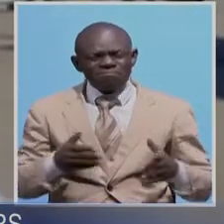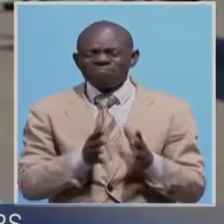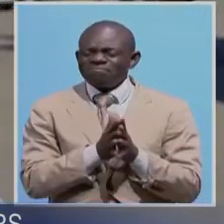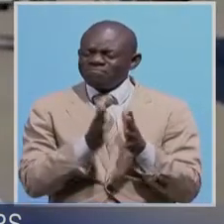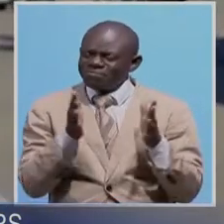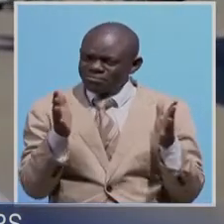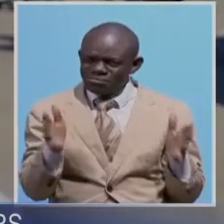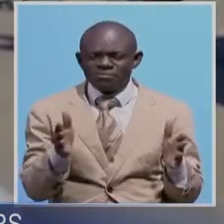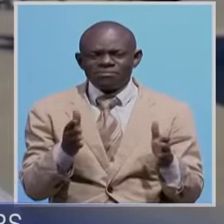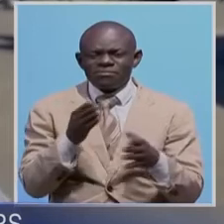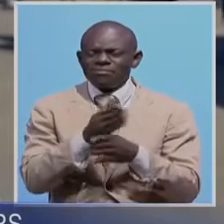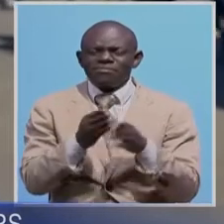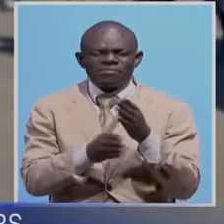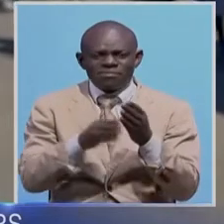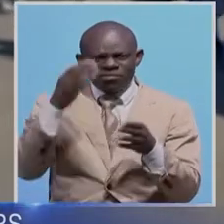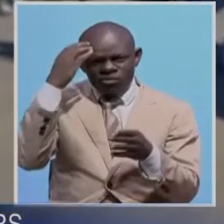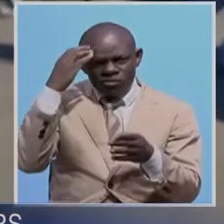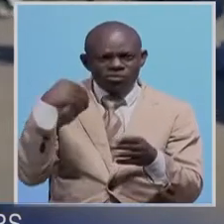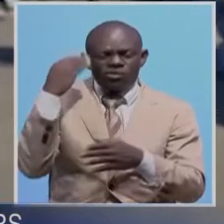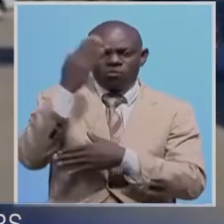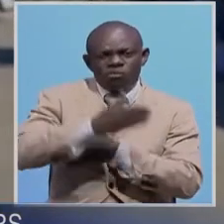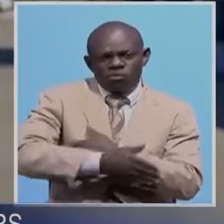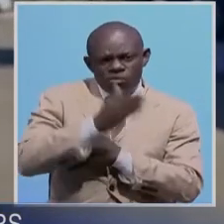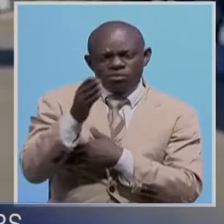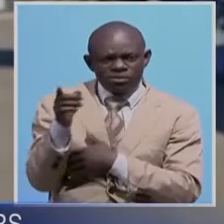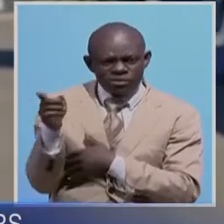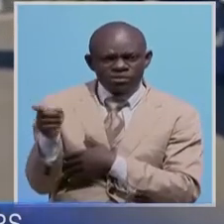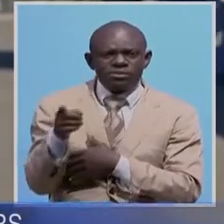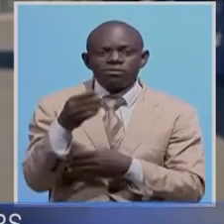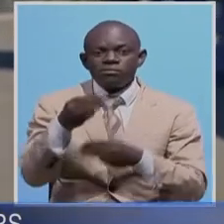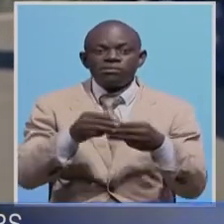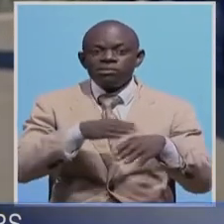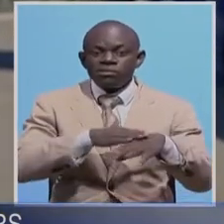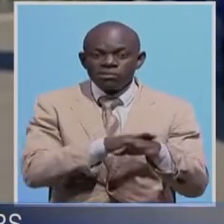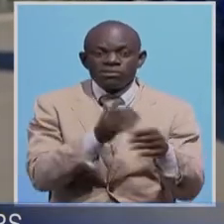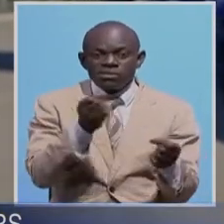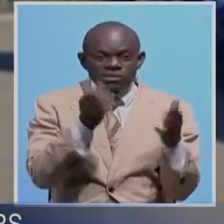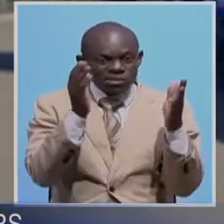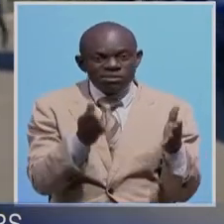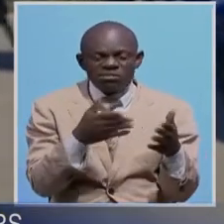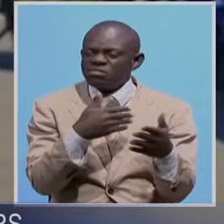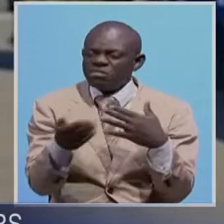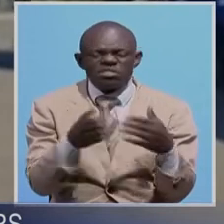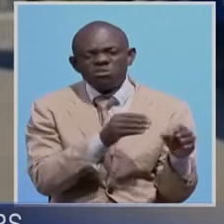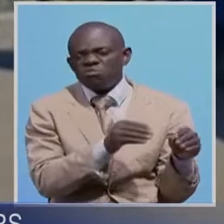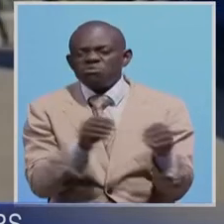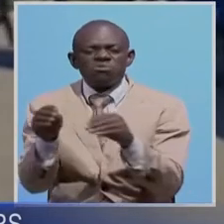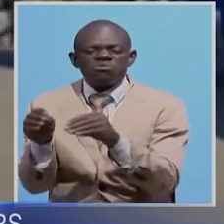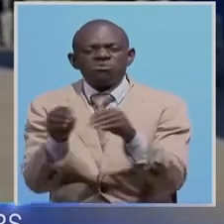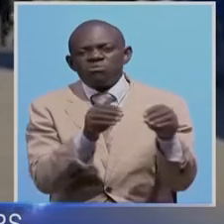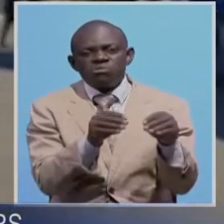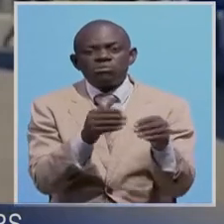and the one border stop, which will quick the movement of the truck drivers. Truck drivers have been facing the challenge of sleeping on the